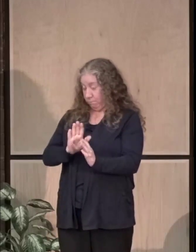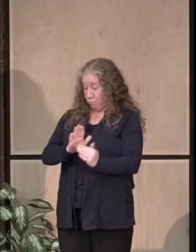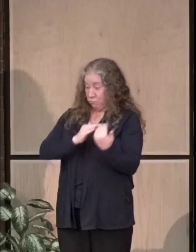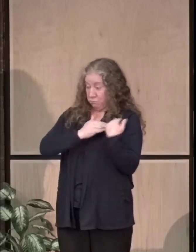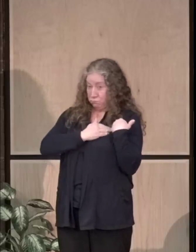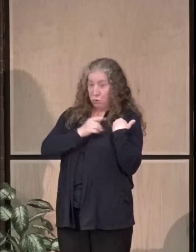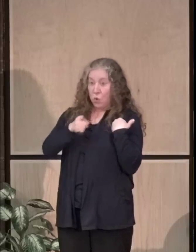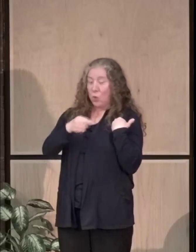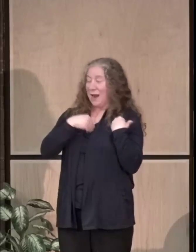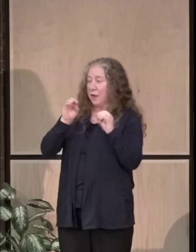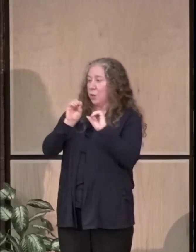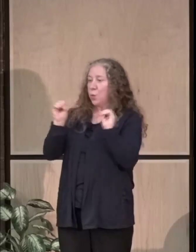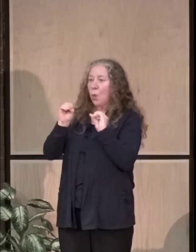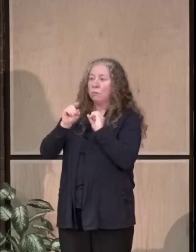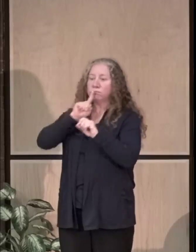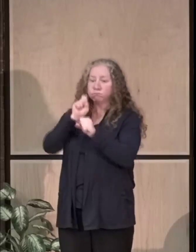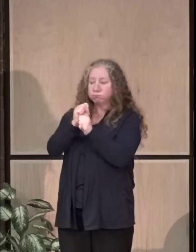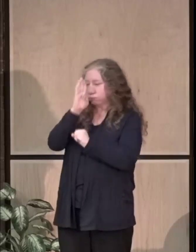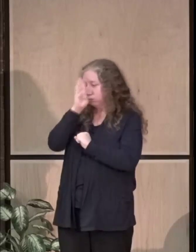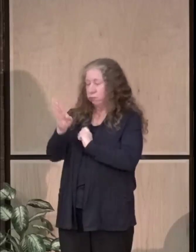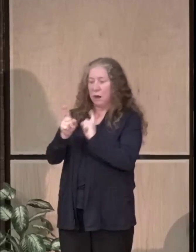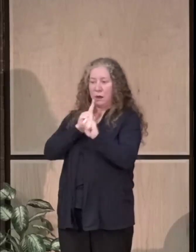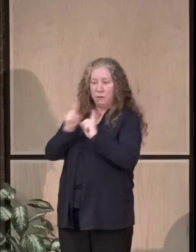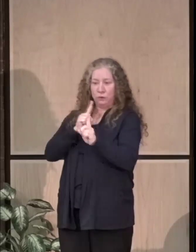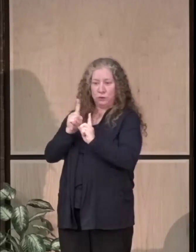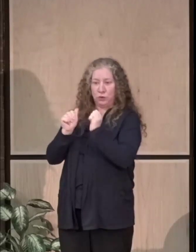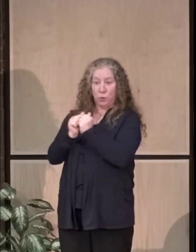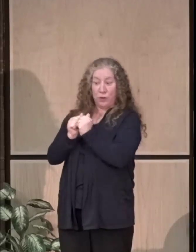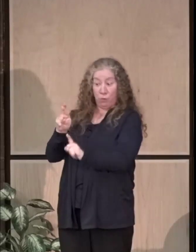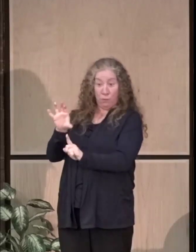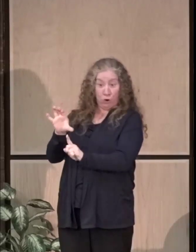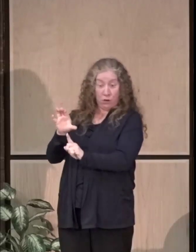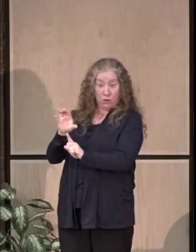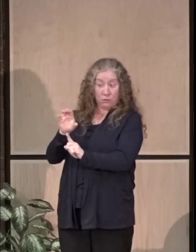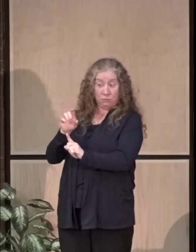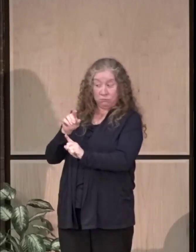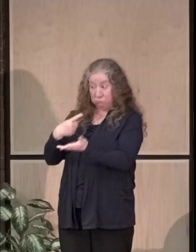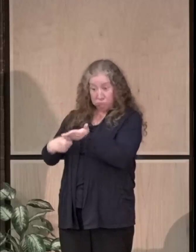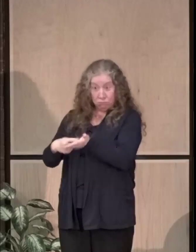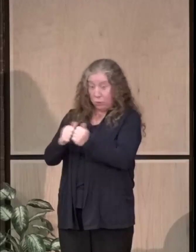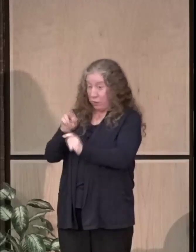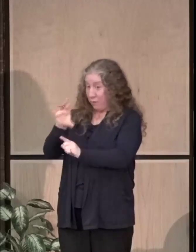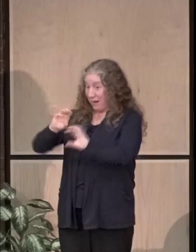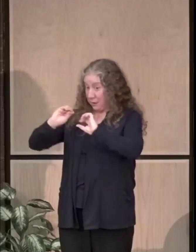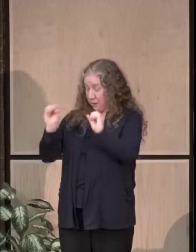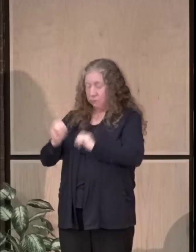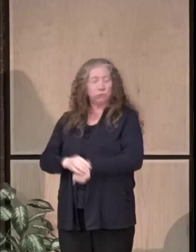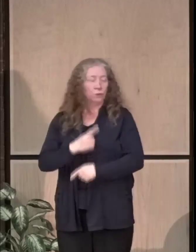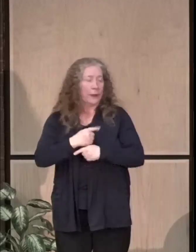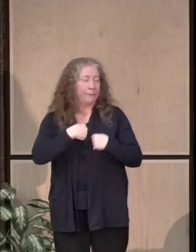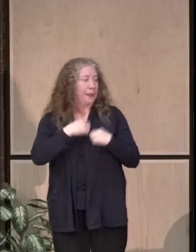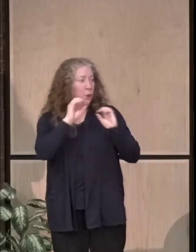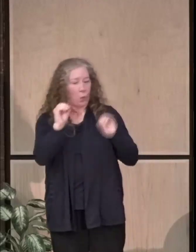didn't have any direct conversations with Card about removal of his guns from his house? No, I did not have any